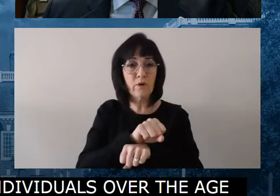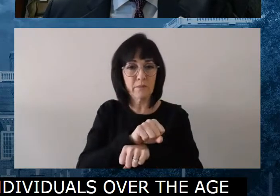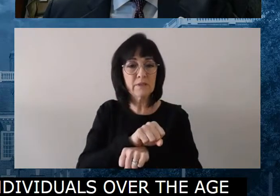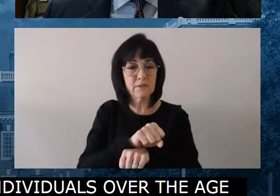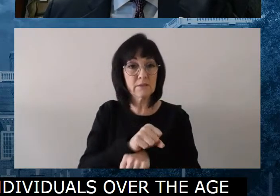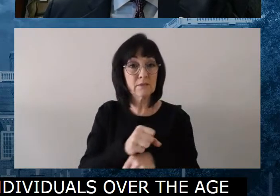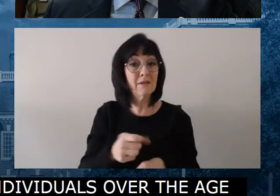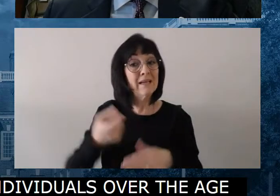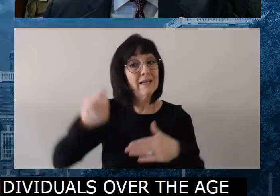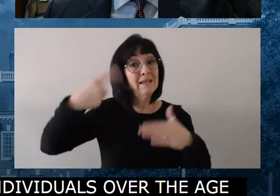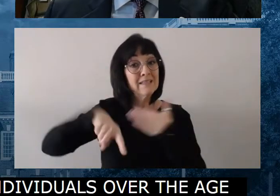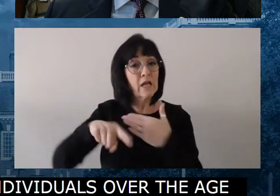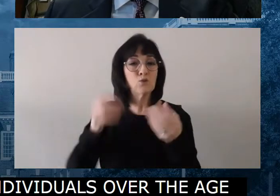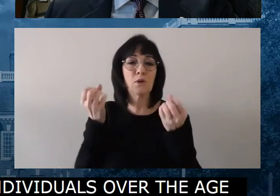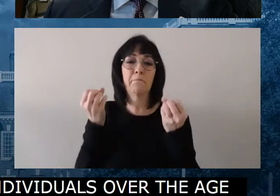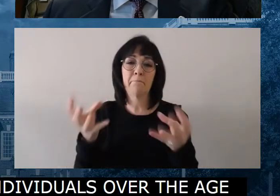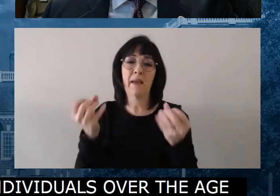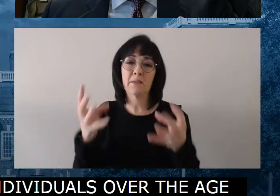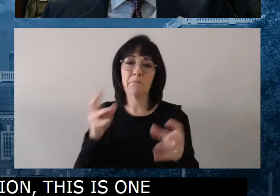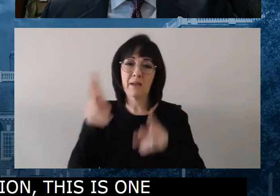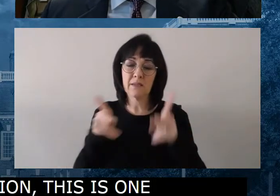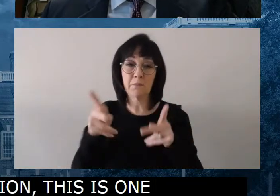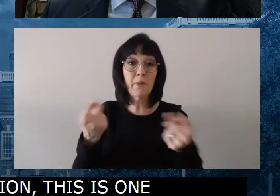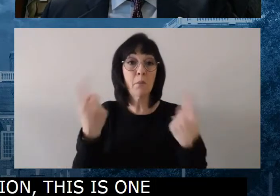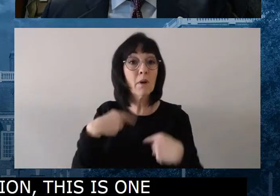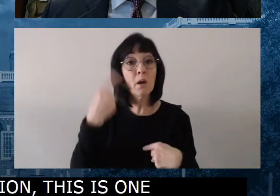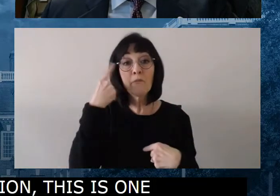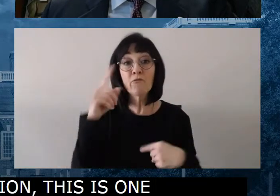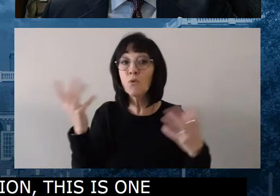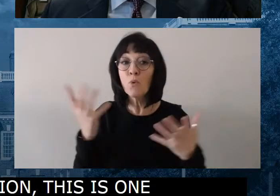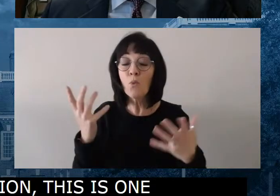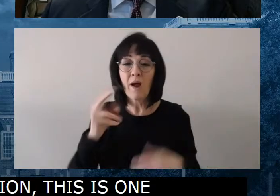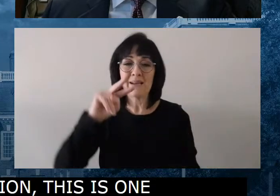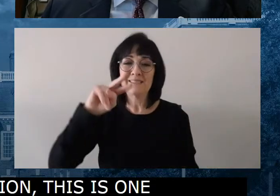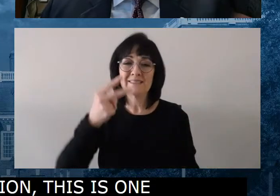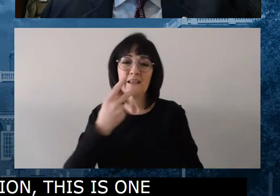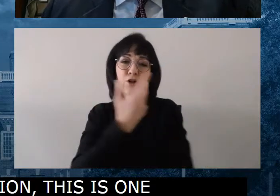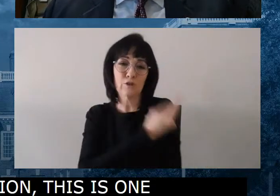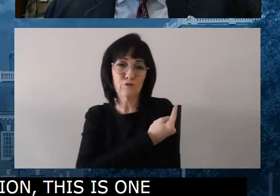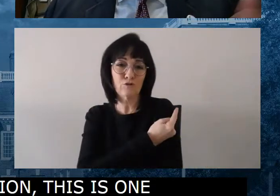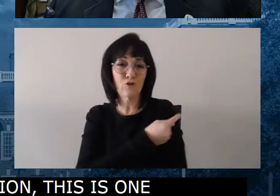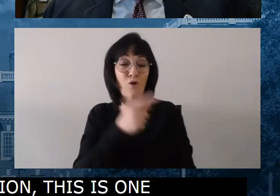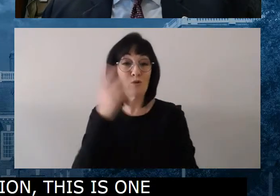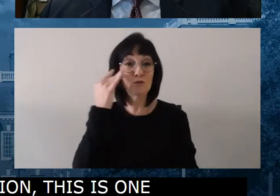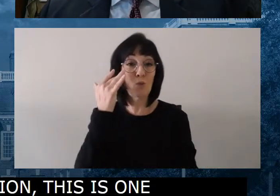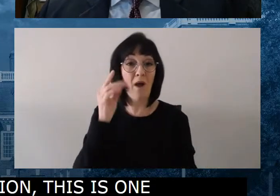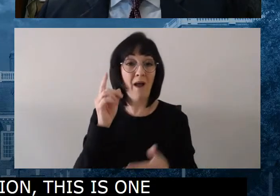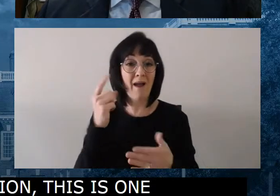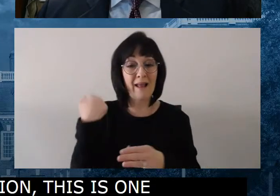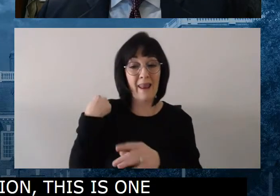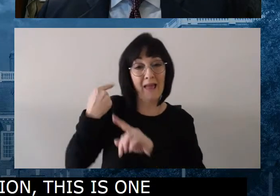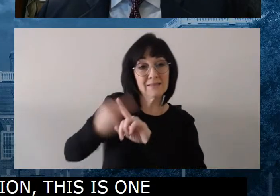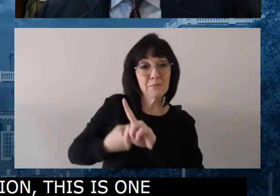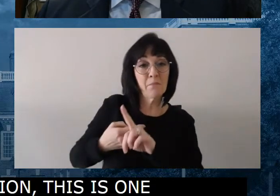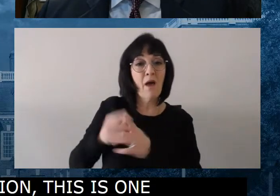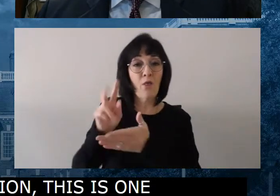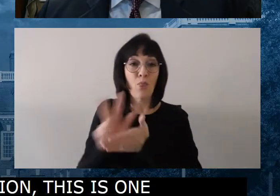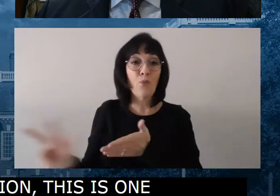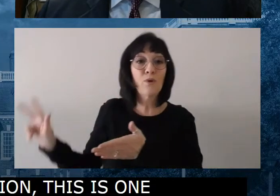doses next week coming due for our Curative patients from earlier in the month. So won't be